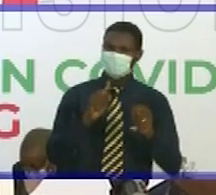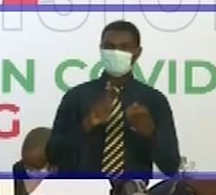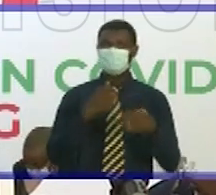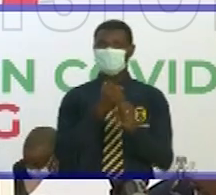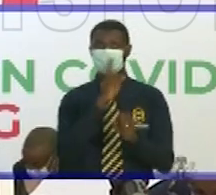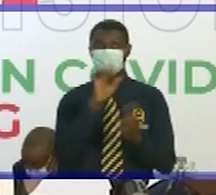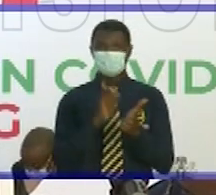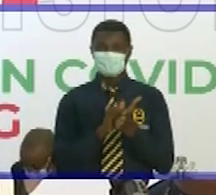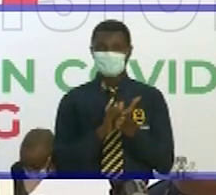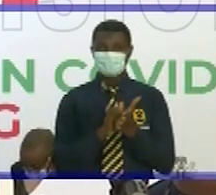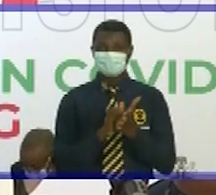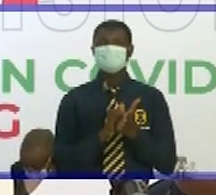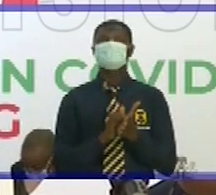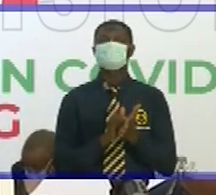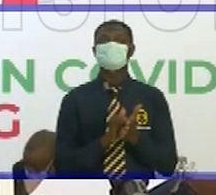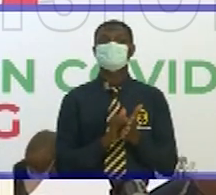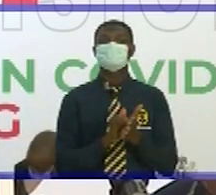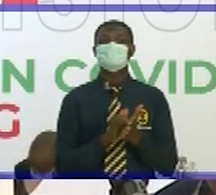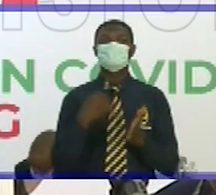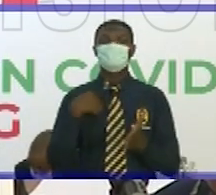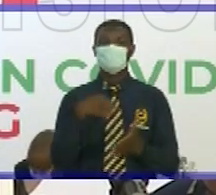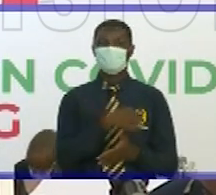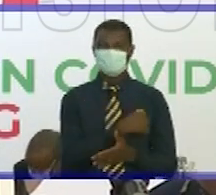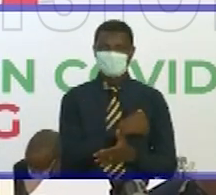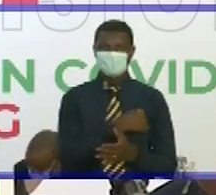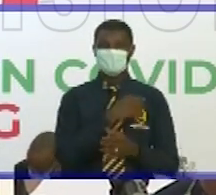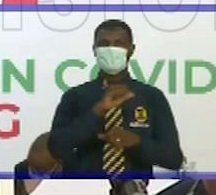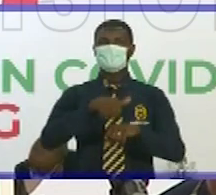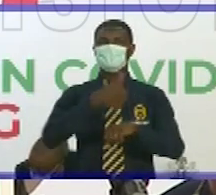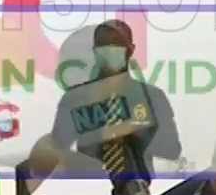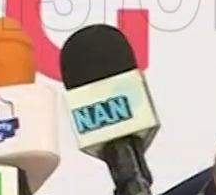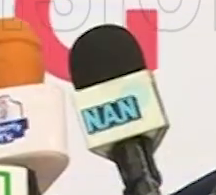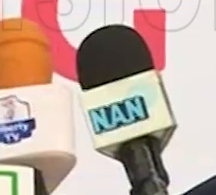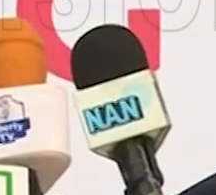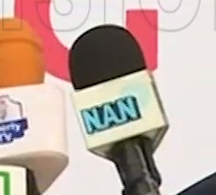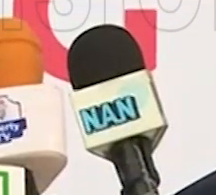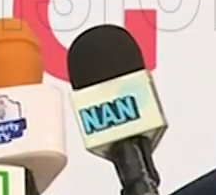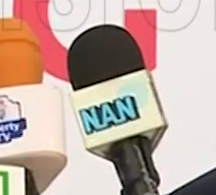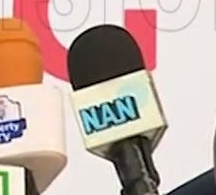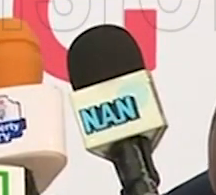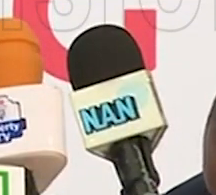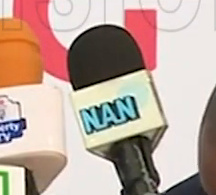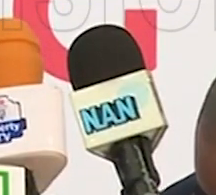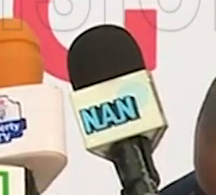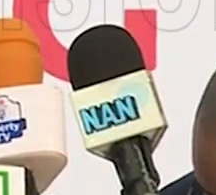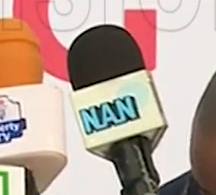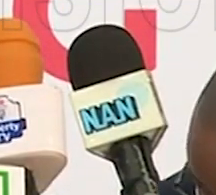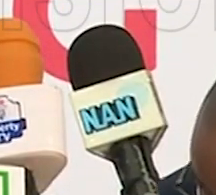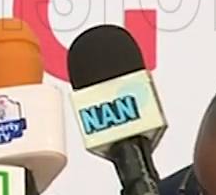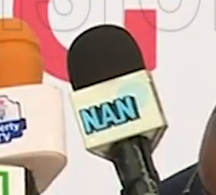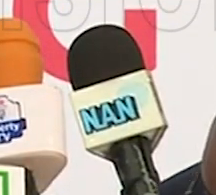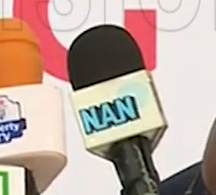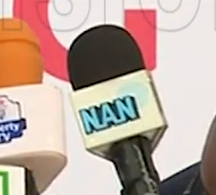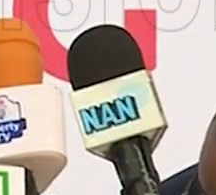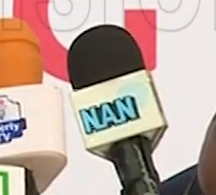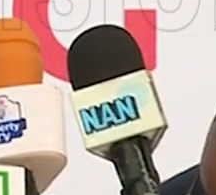pe a ni nkan ta le fi ma se ayewo ti mo le pe ni ayewo